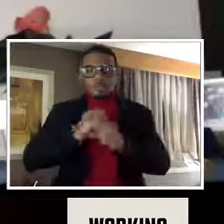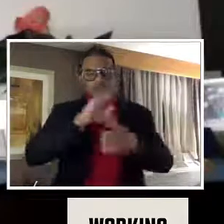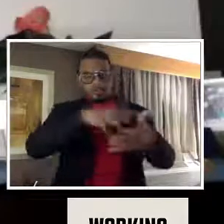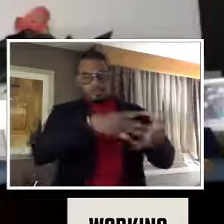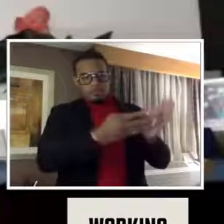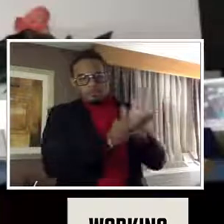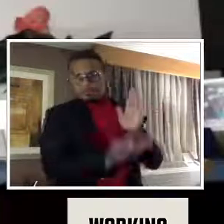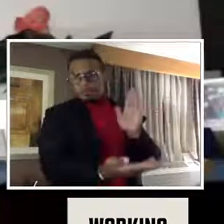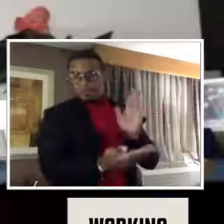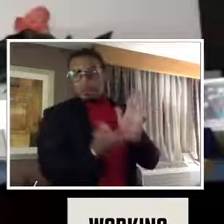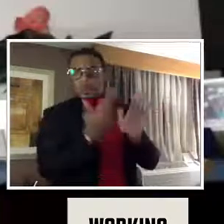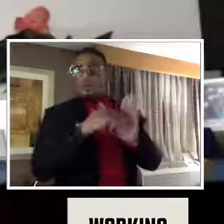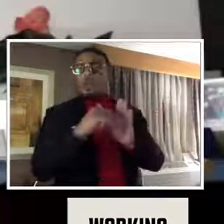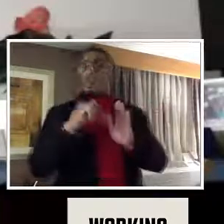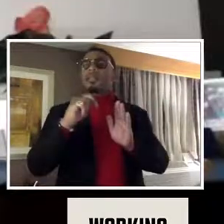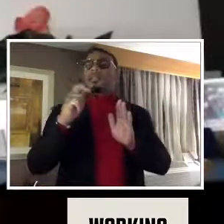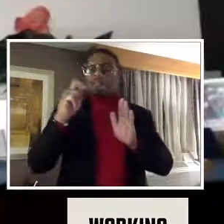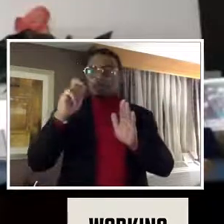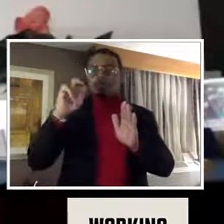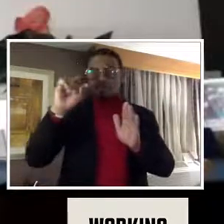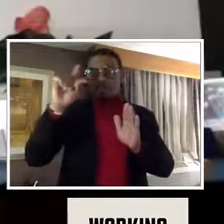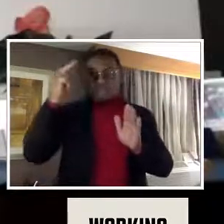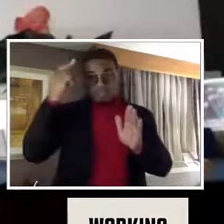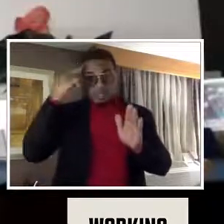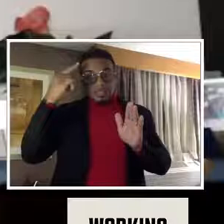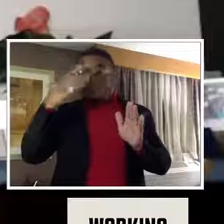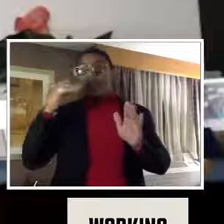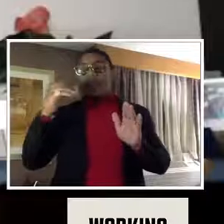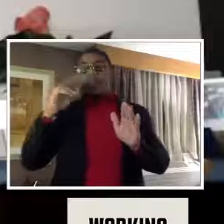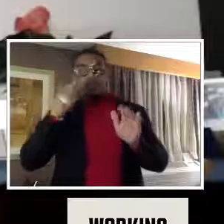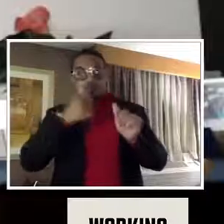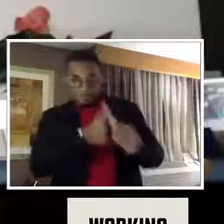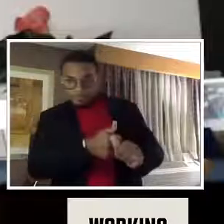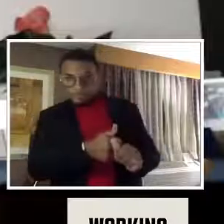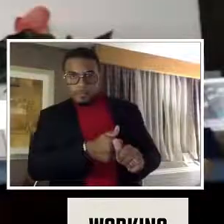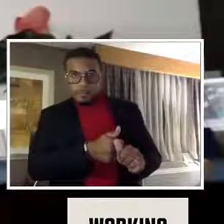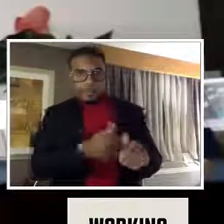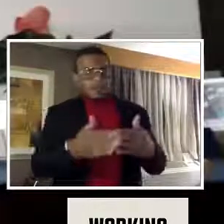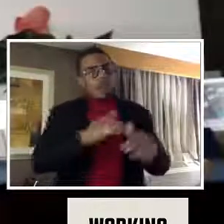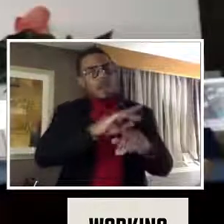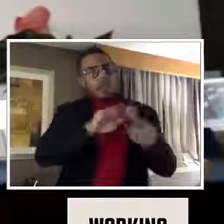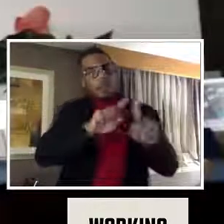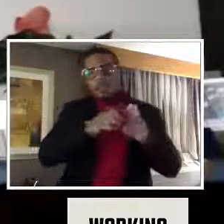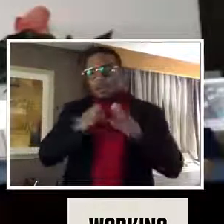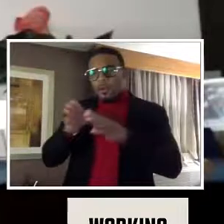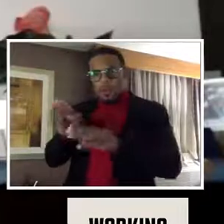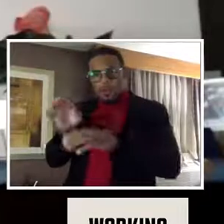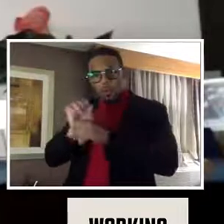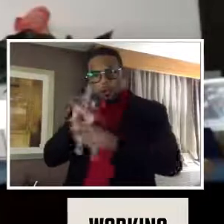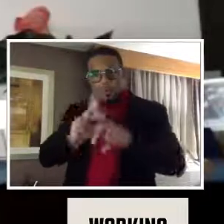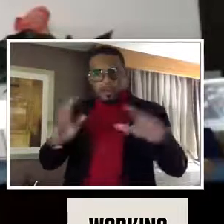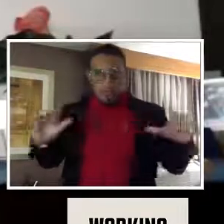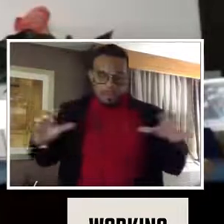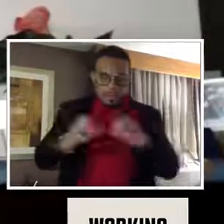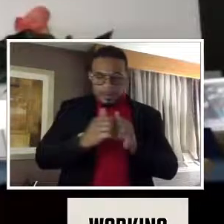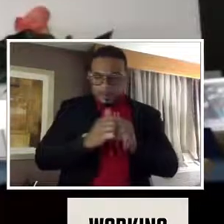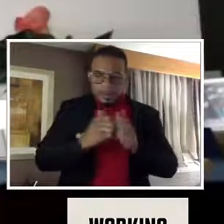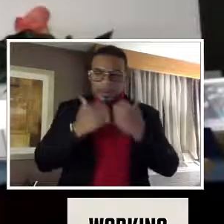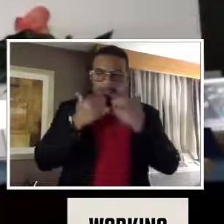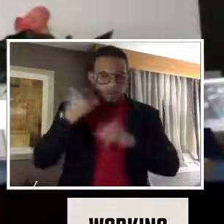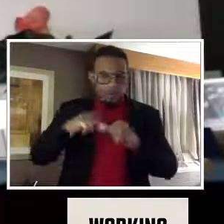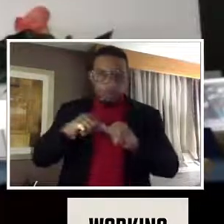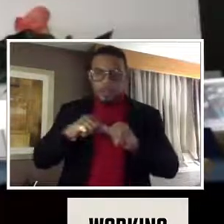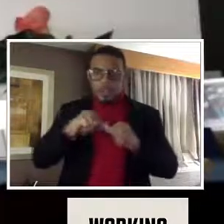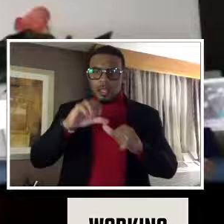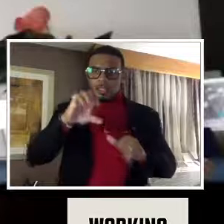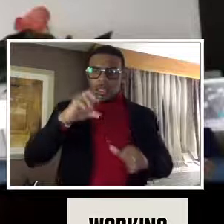agenda for the nation must entail. Inspired by all the ways working people in this country came together to care for each other, the charter lays